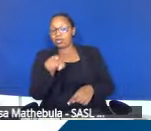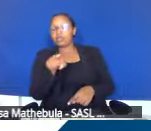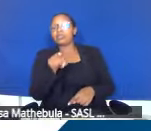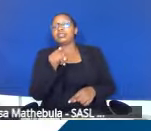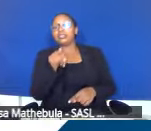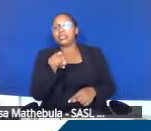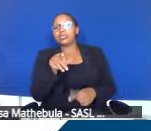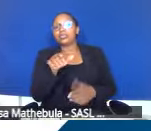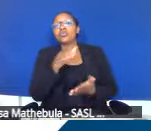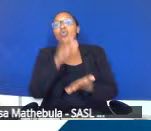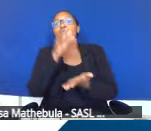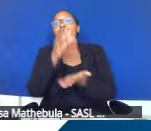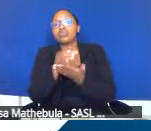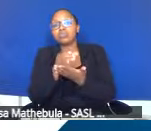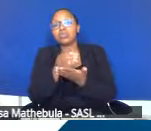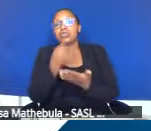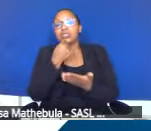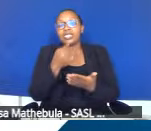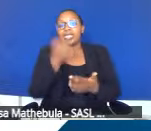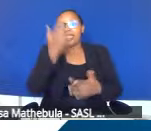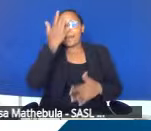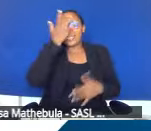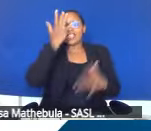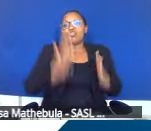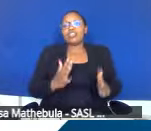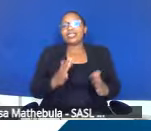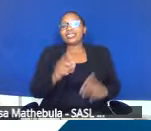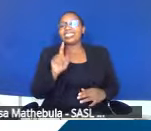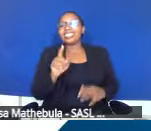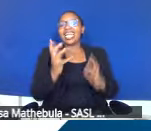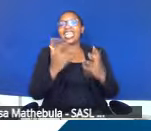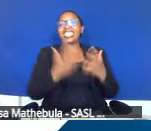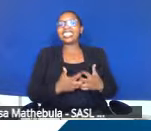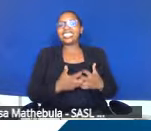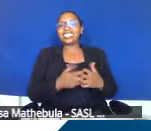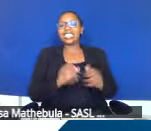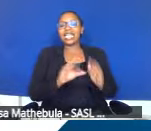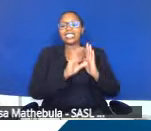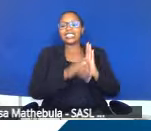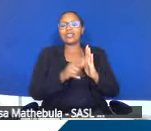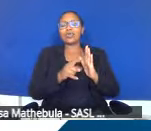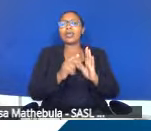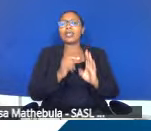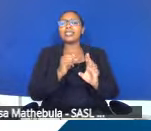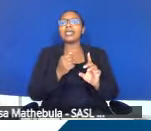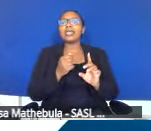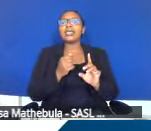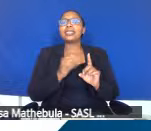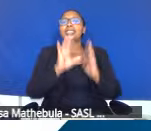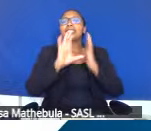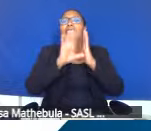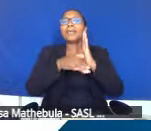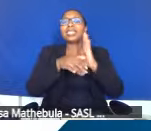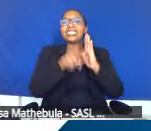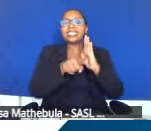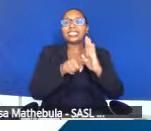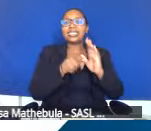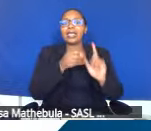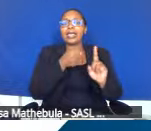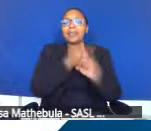must write what is the impact of the disability on activities of daily living.